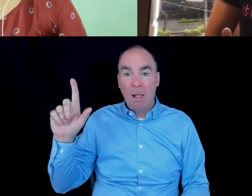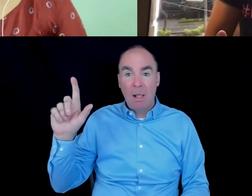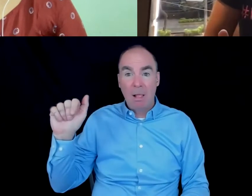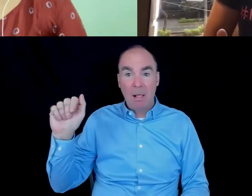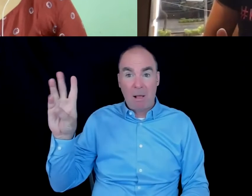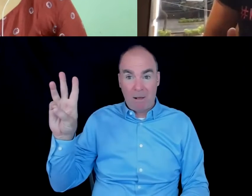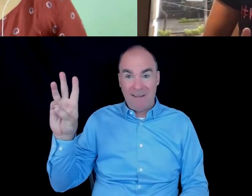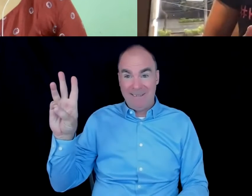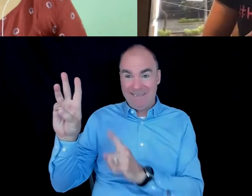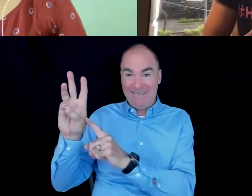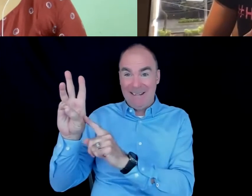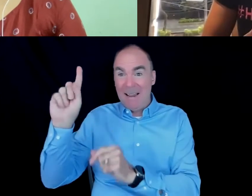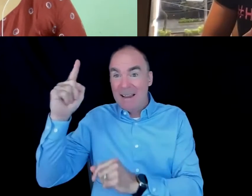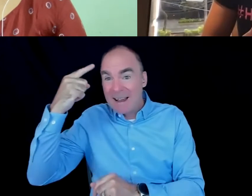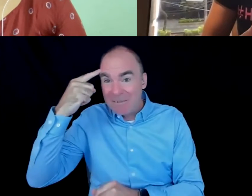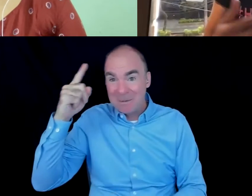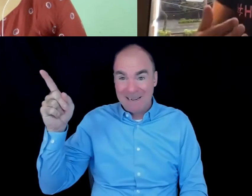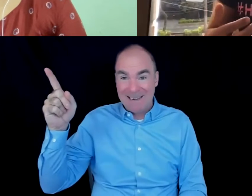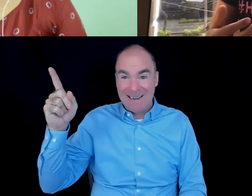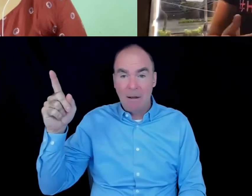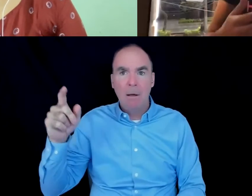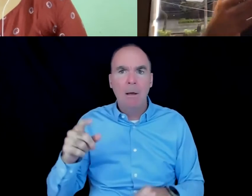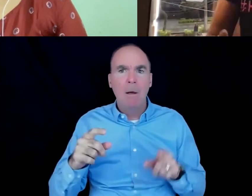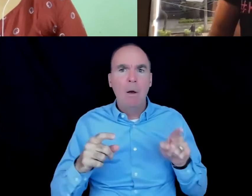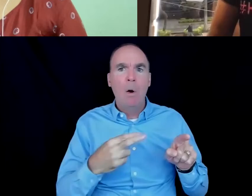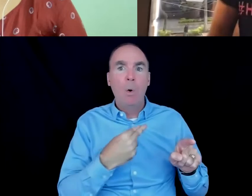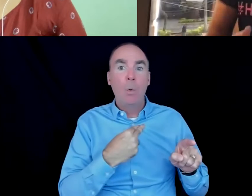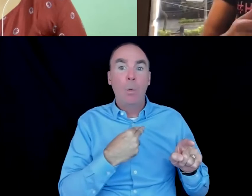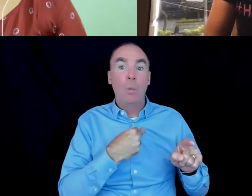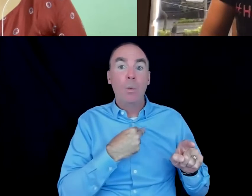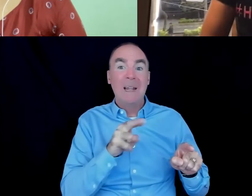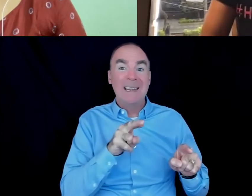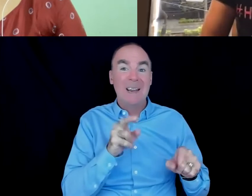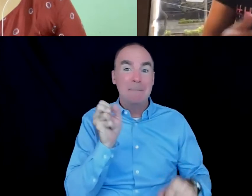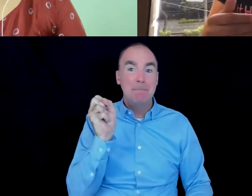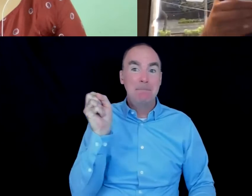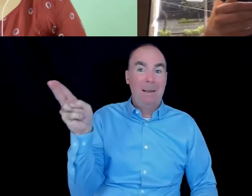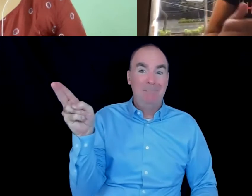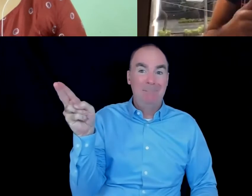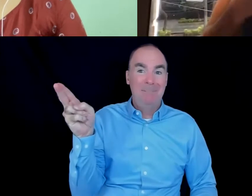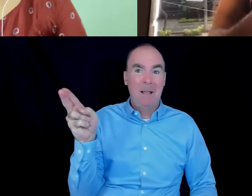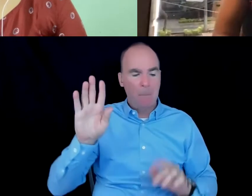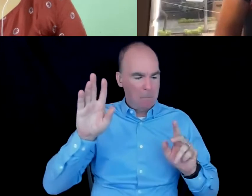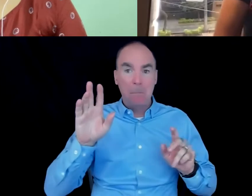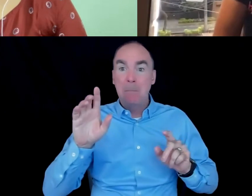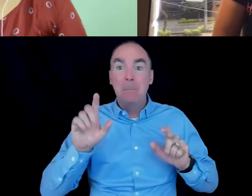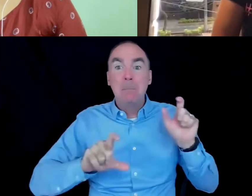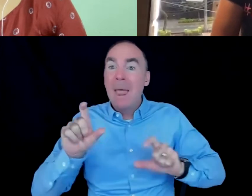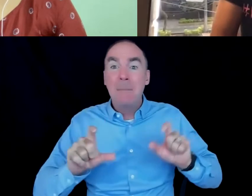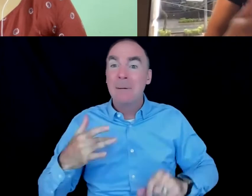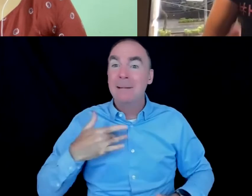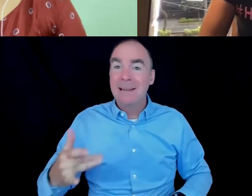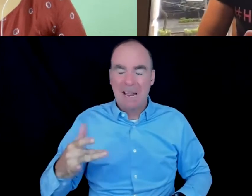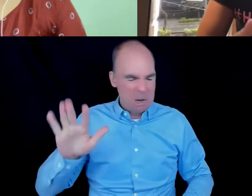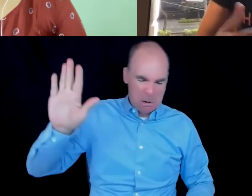when it's related to some communities. This is why we need to understand the religion, and we need to understand how we can reach people